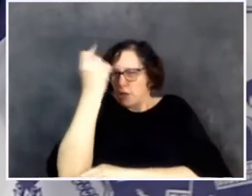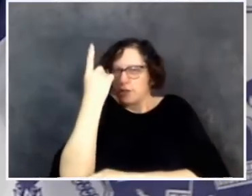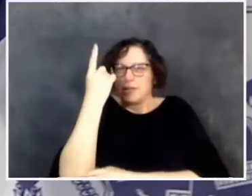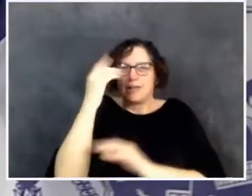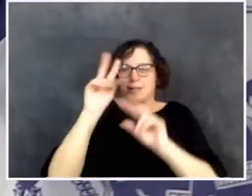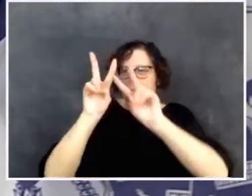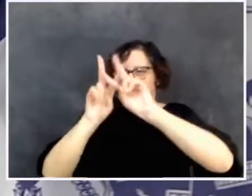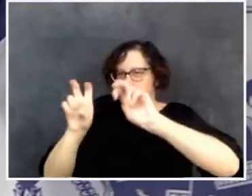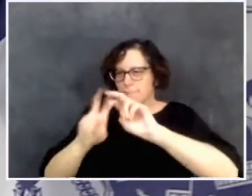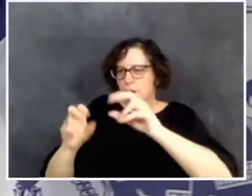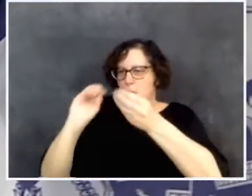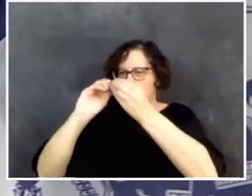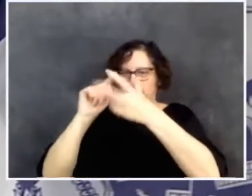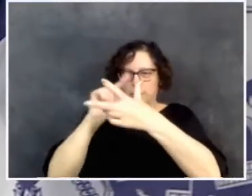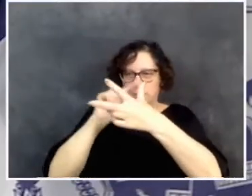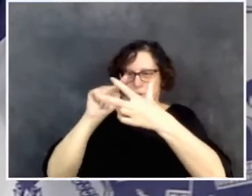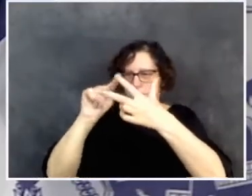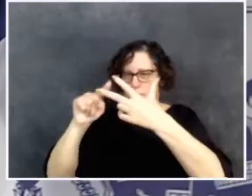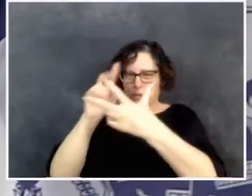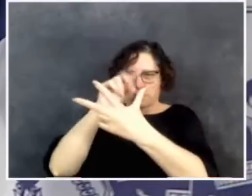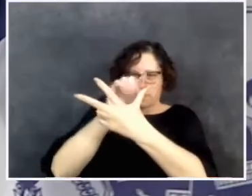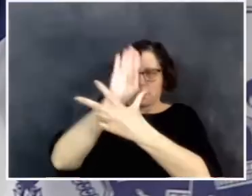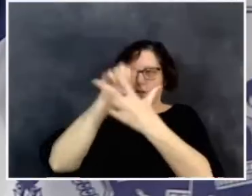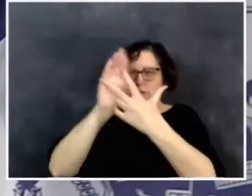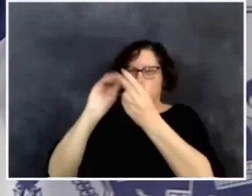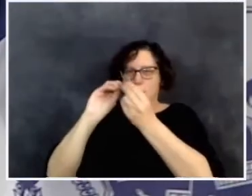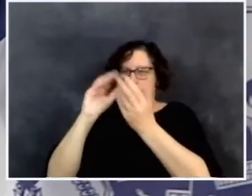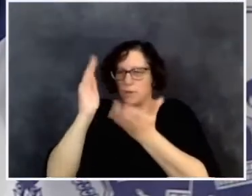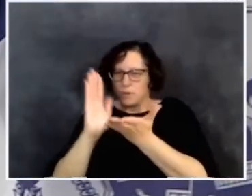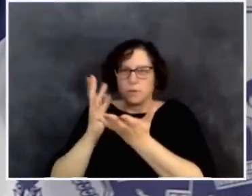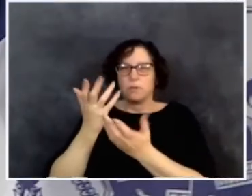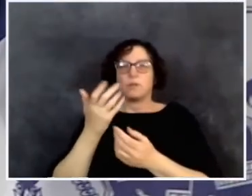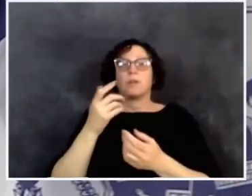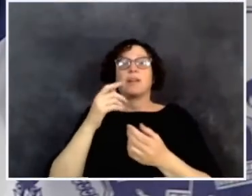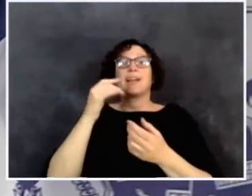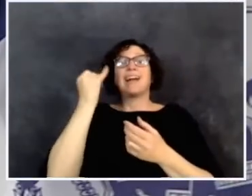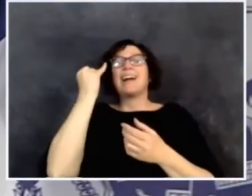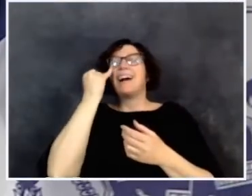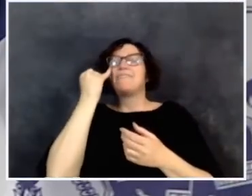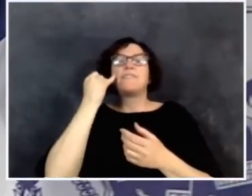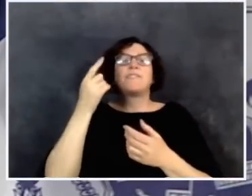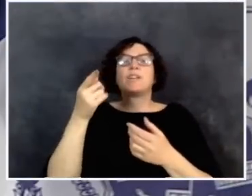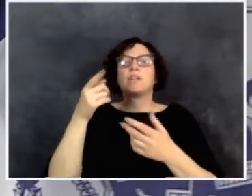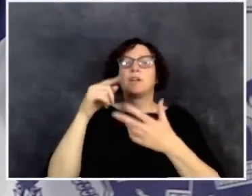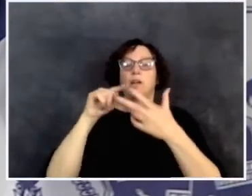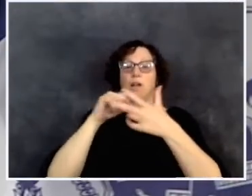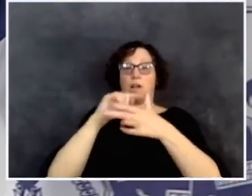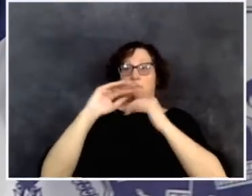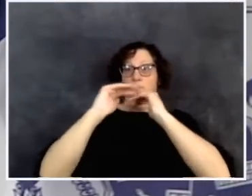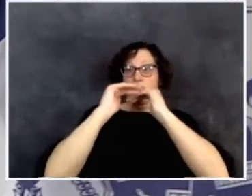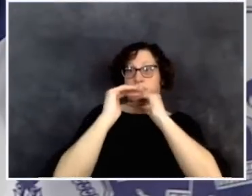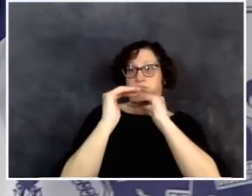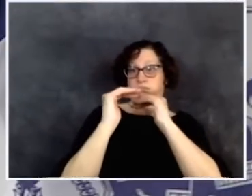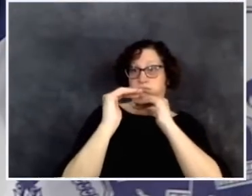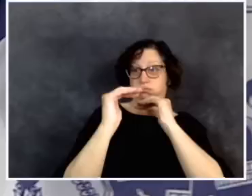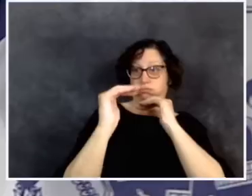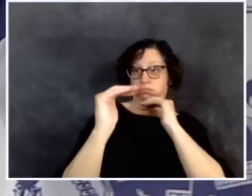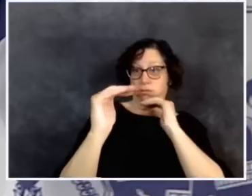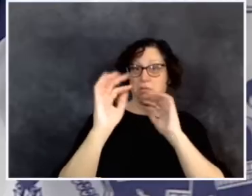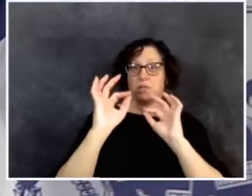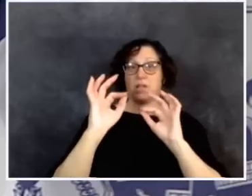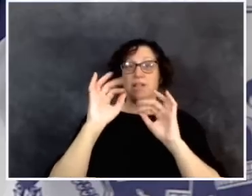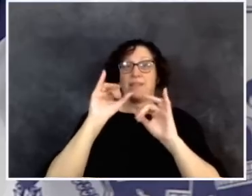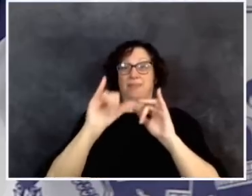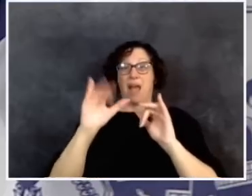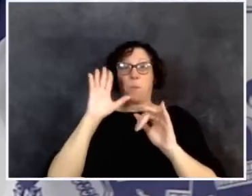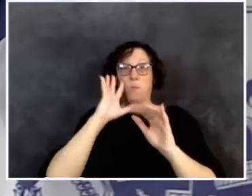view, because that means, we're fighting this same kind of horrible Groundhog Day reality of a lot of